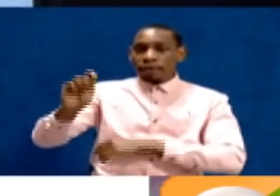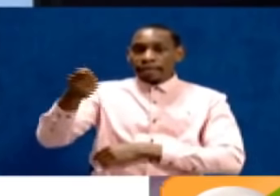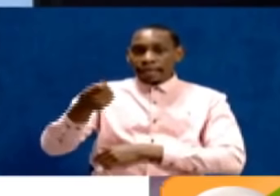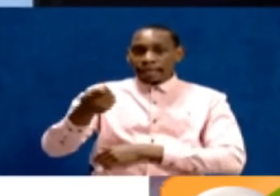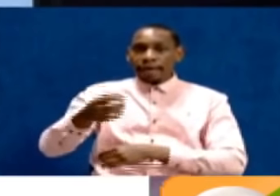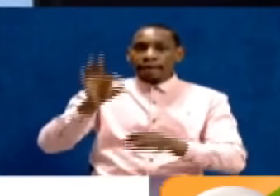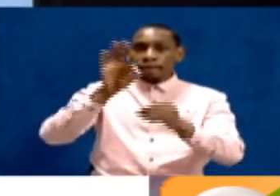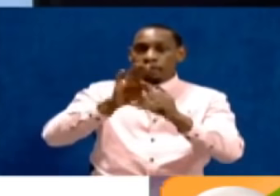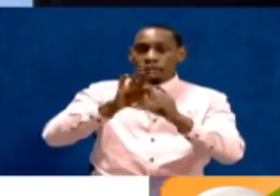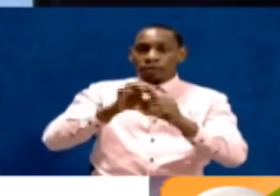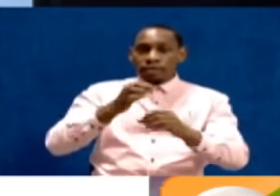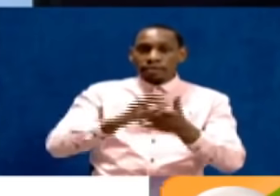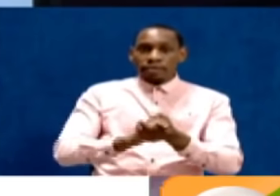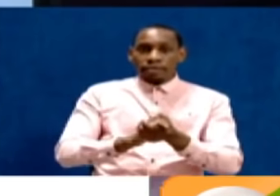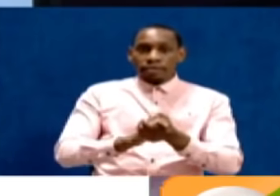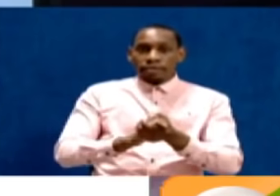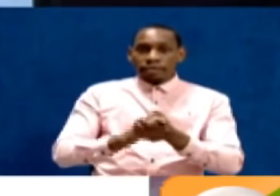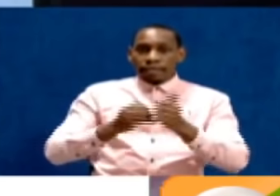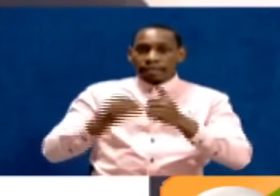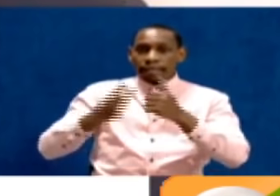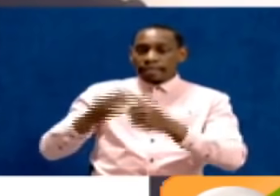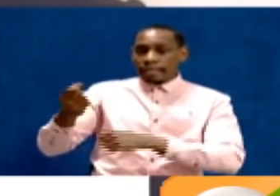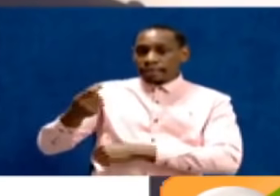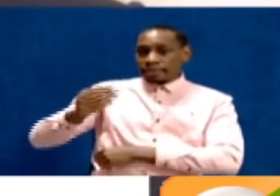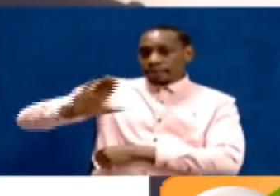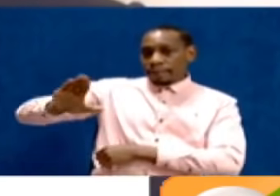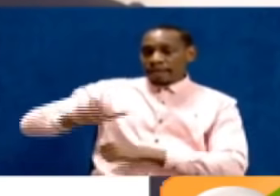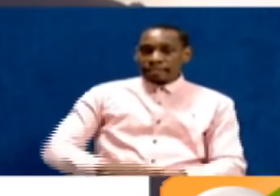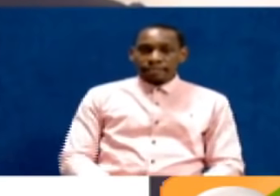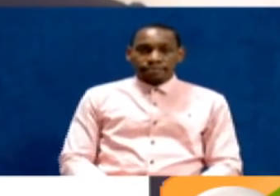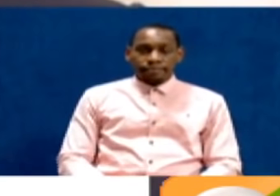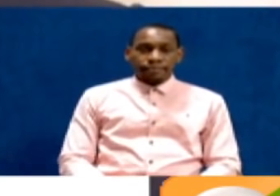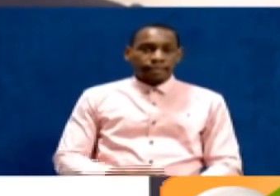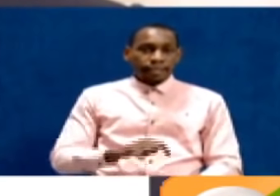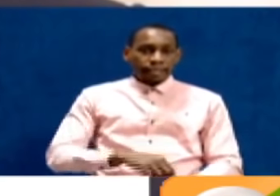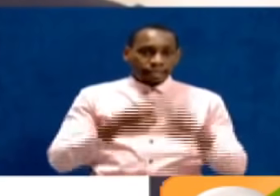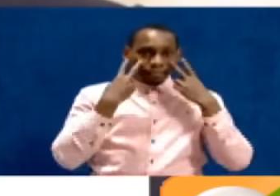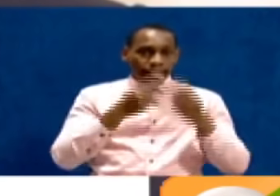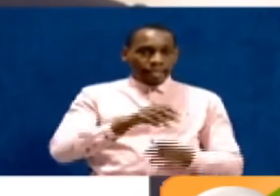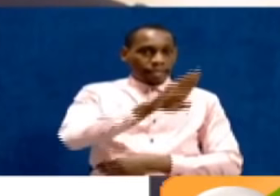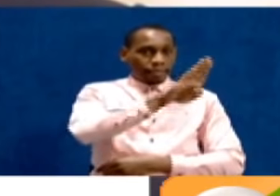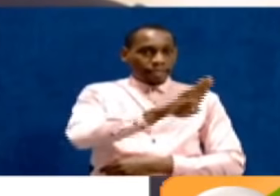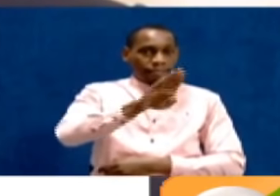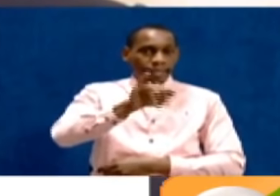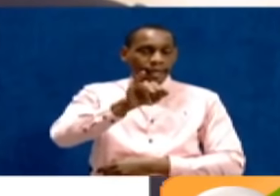heads back to the ballot in under 19 months. When you look at the BBI, let us put